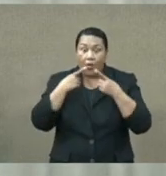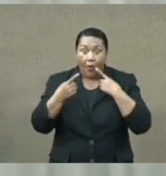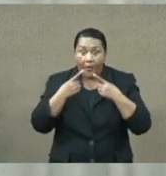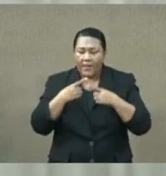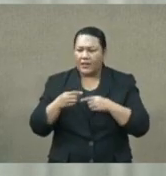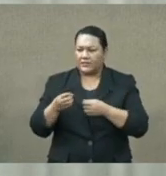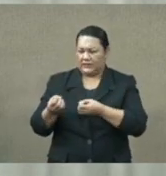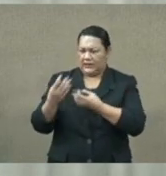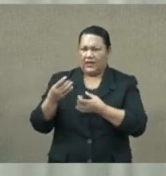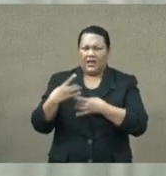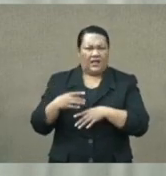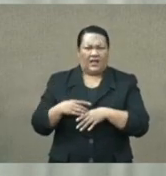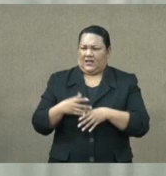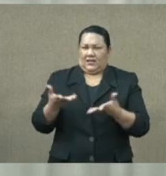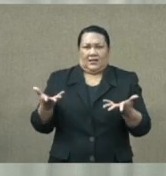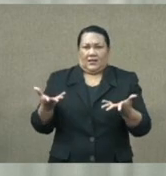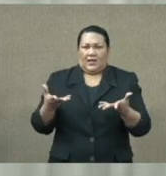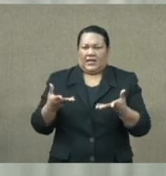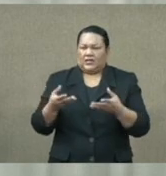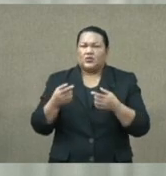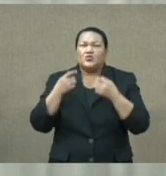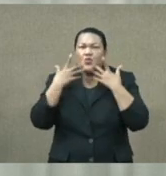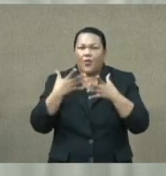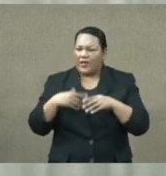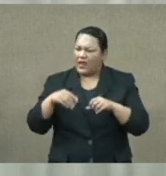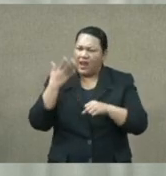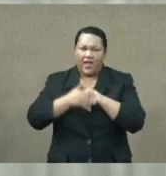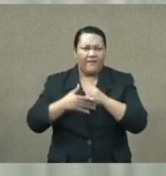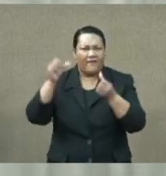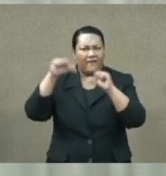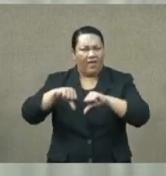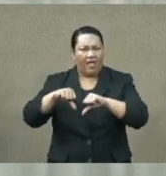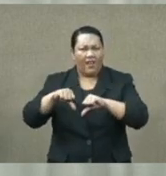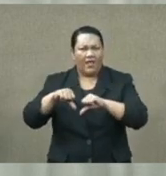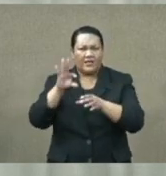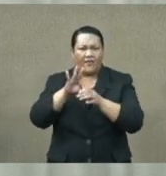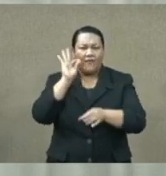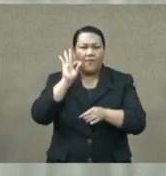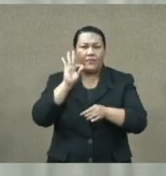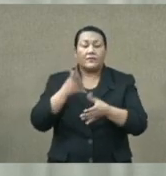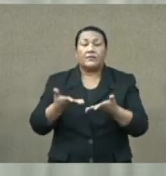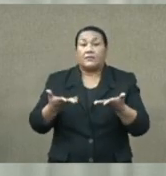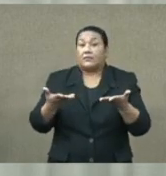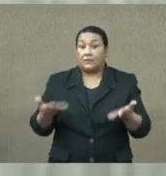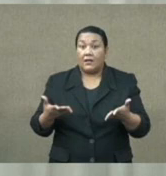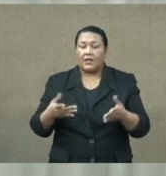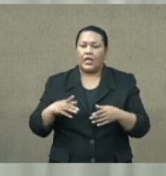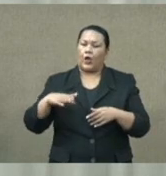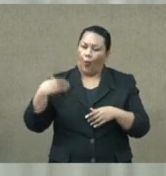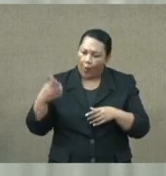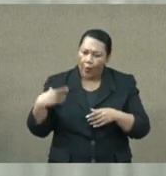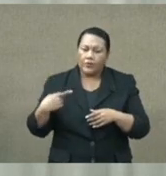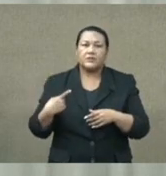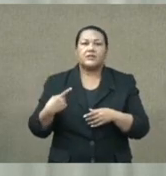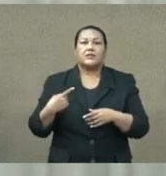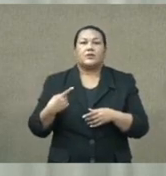not beaten in the recent polls. He keeps boasting that he personally won more votes than